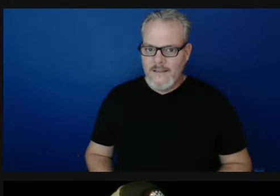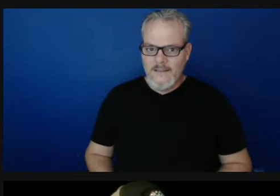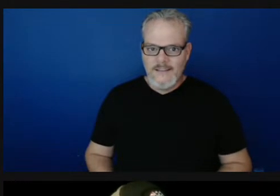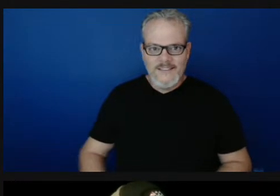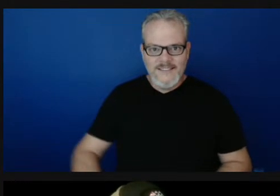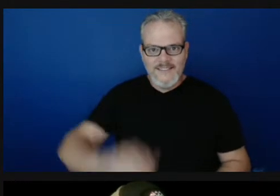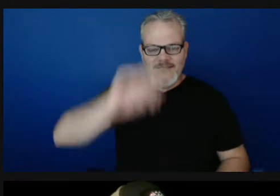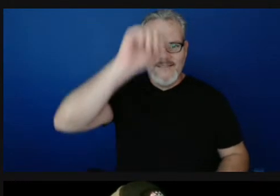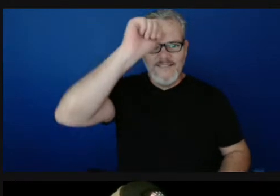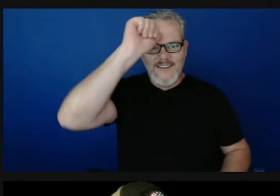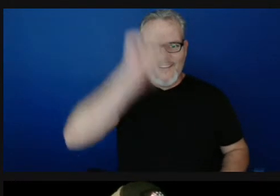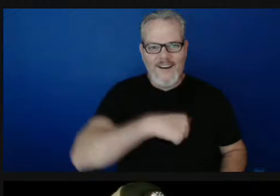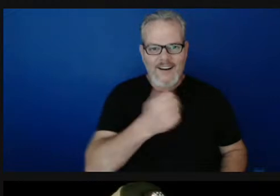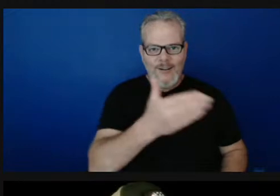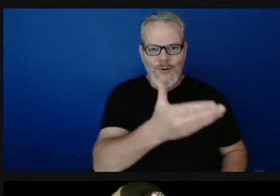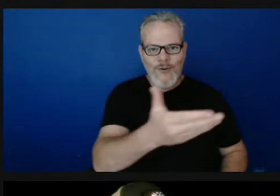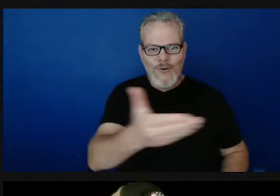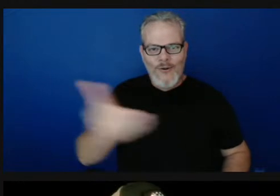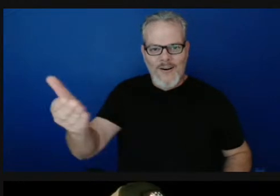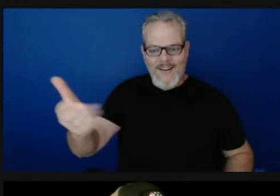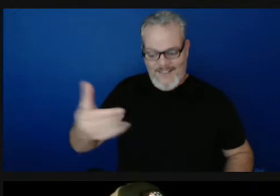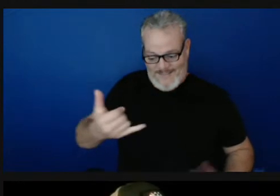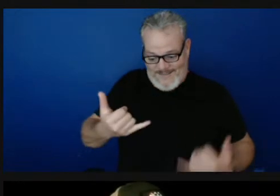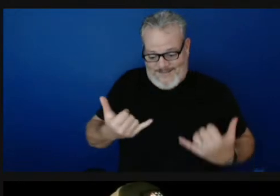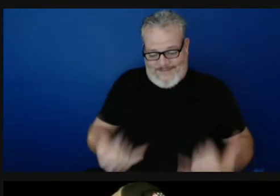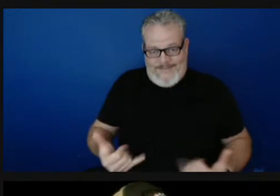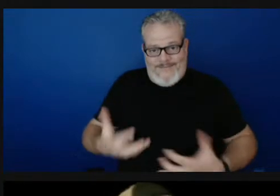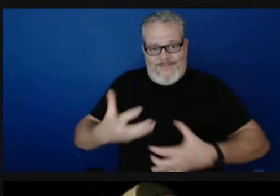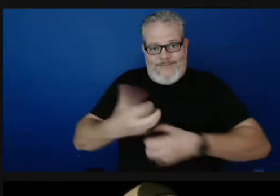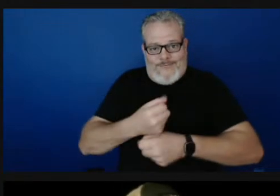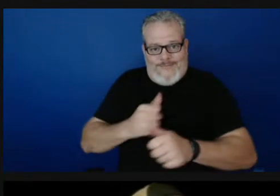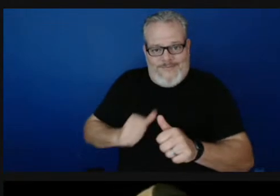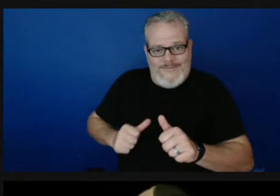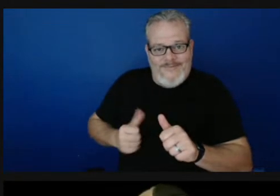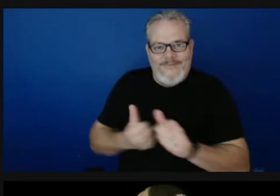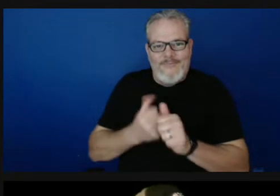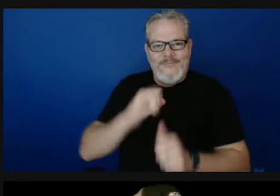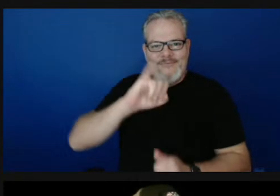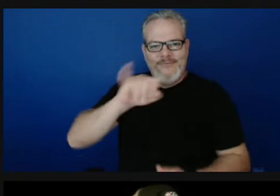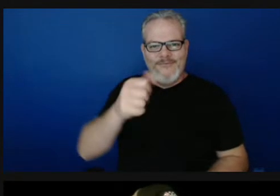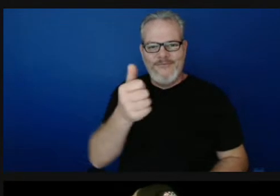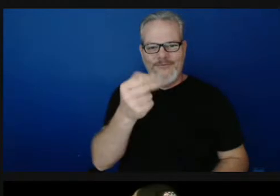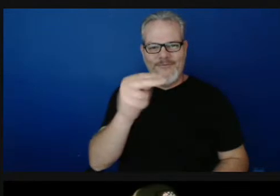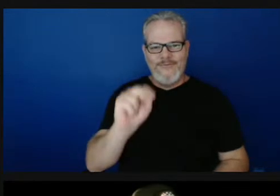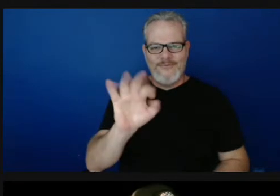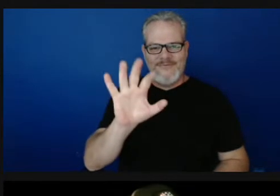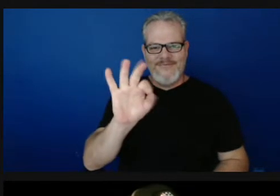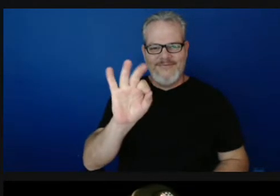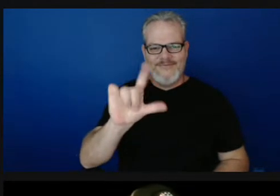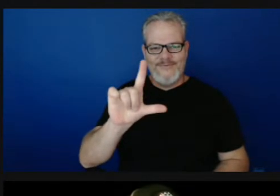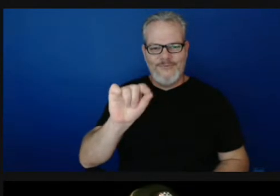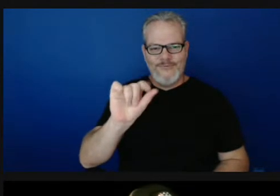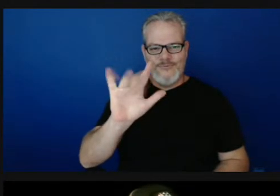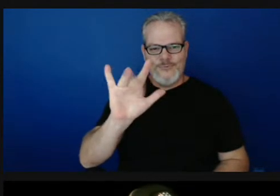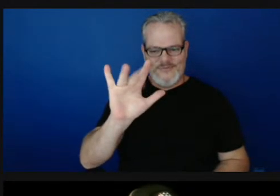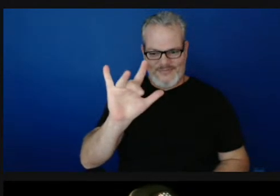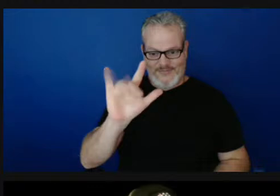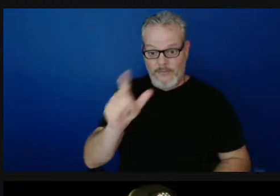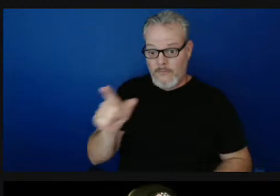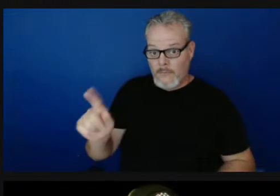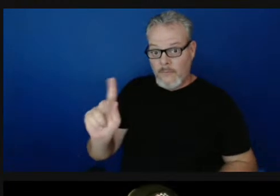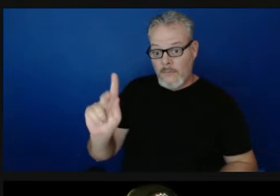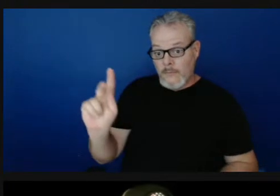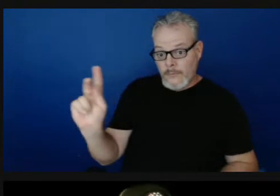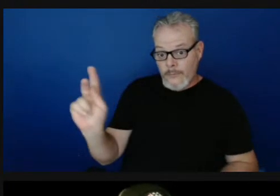Well, everyone, this is our Hawaiian Volcano summary for January 9th, 2025. Kīlauea erupted at its summit